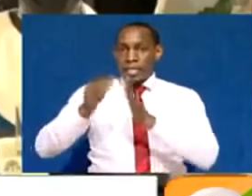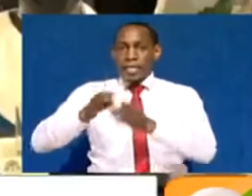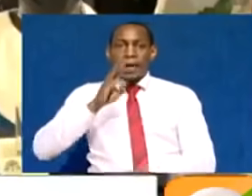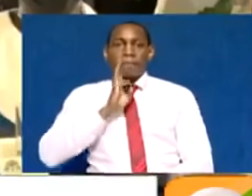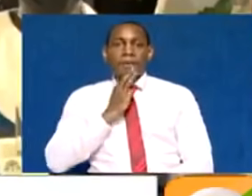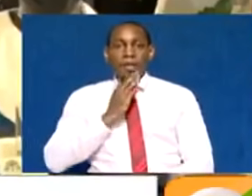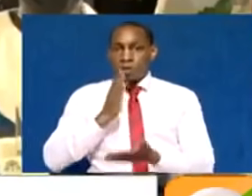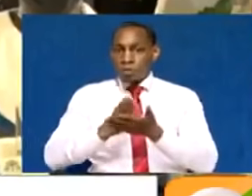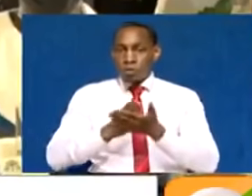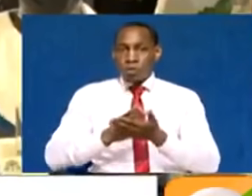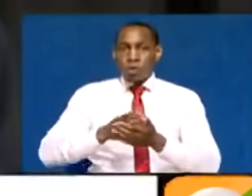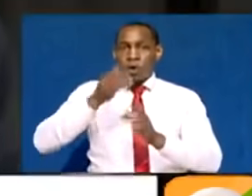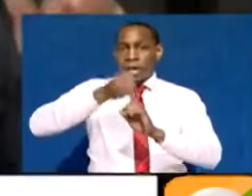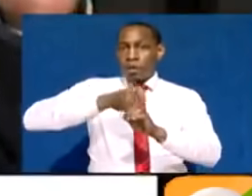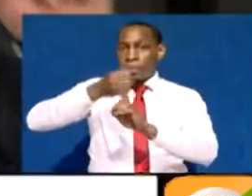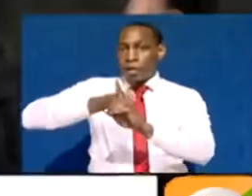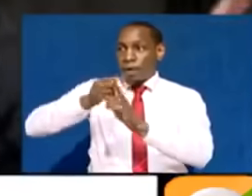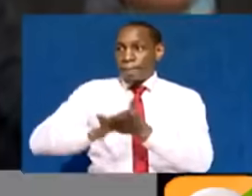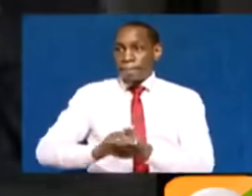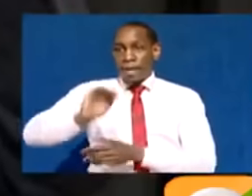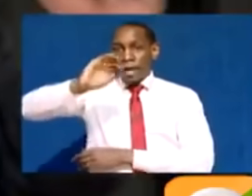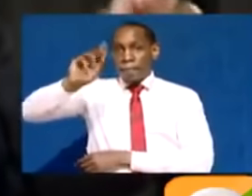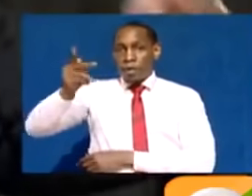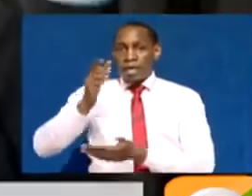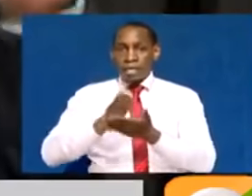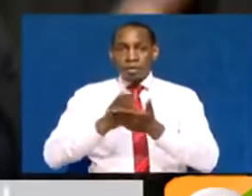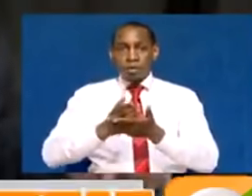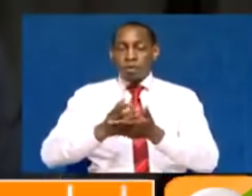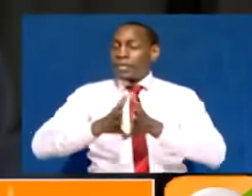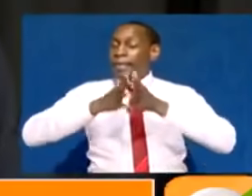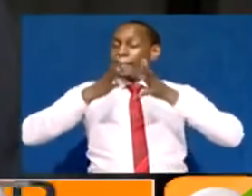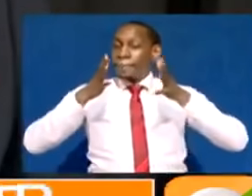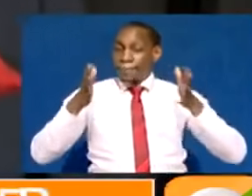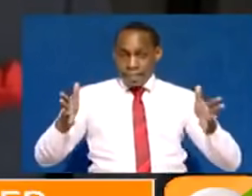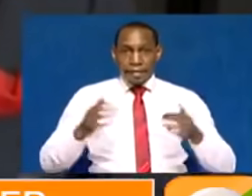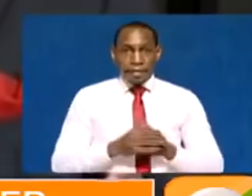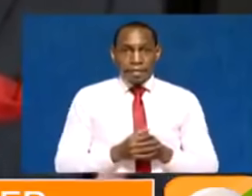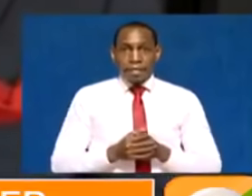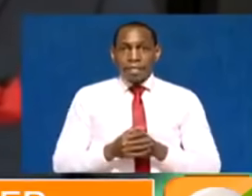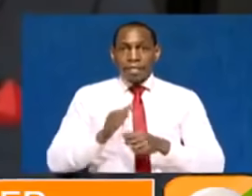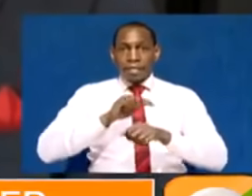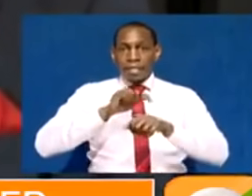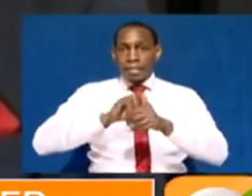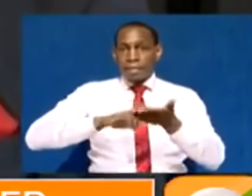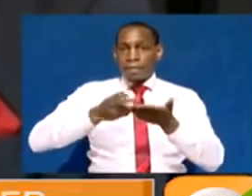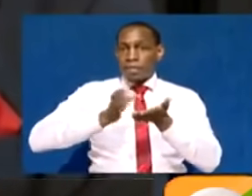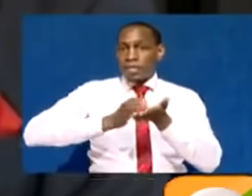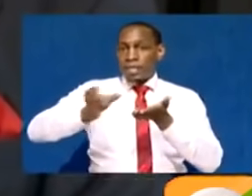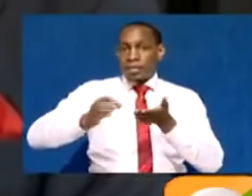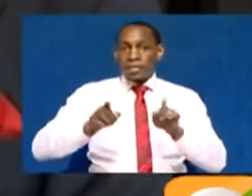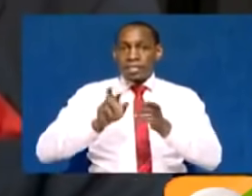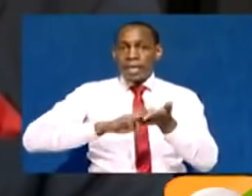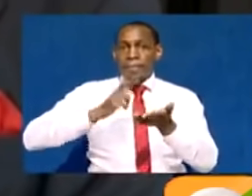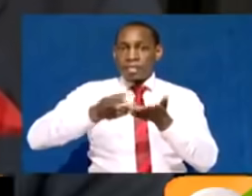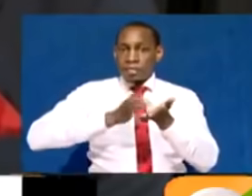Mudavadi literally preached to the choir. If Mount Kenya is as populous as we know it is, when it is resource allocation, let